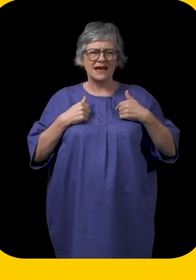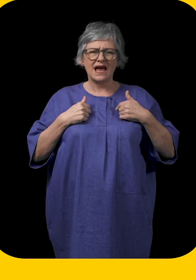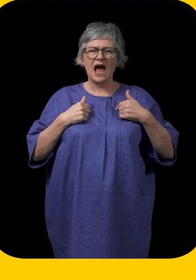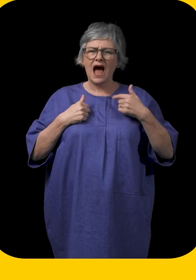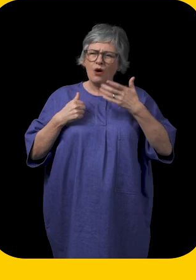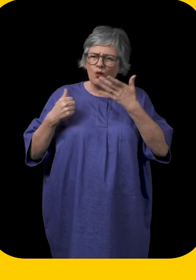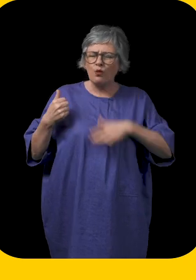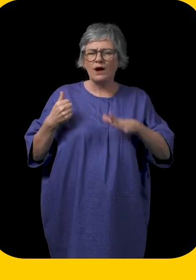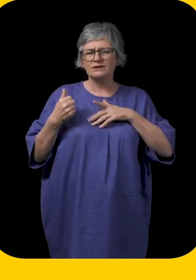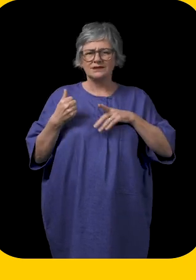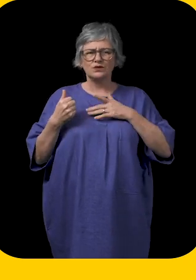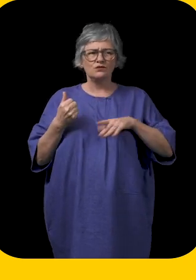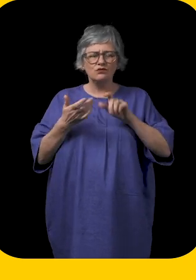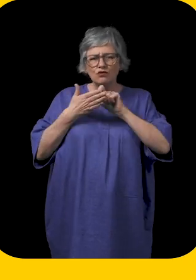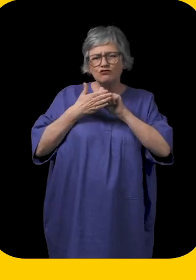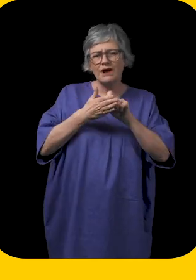like,